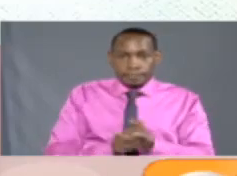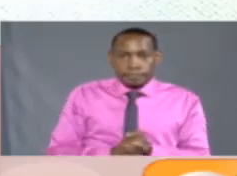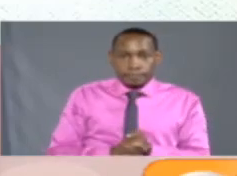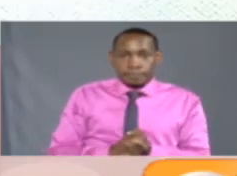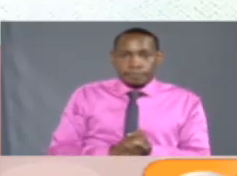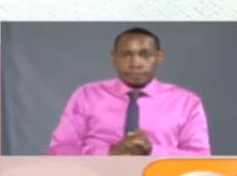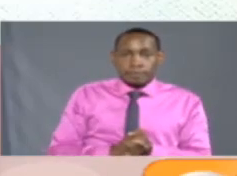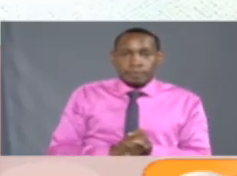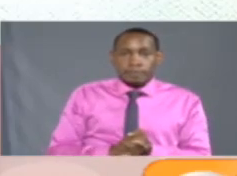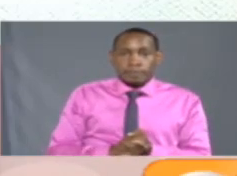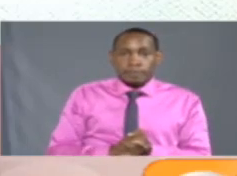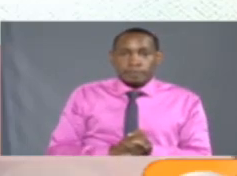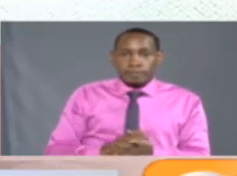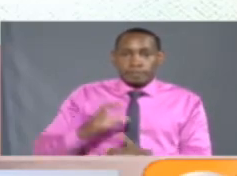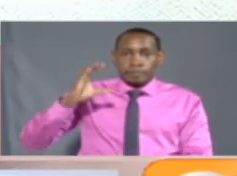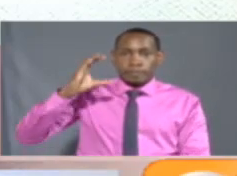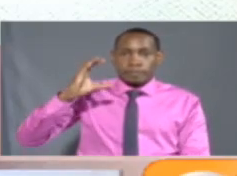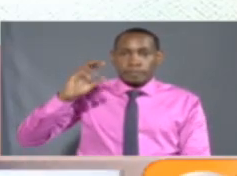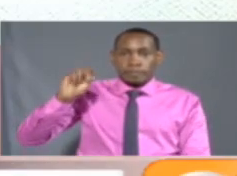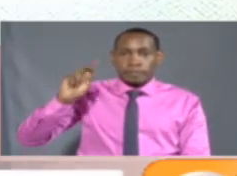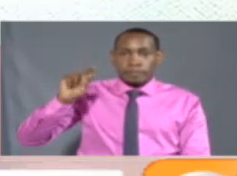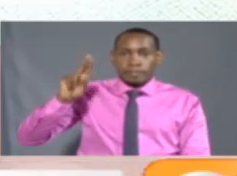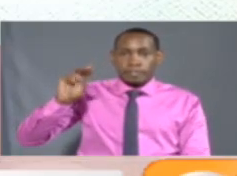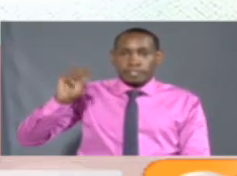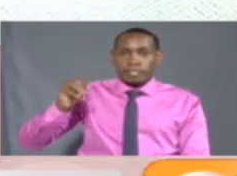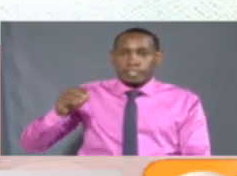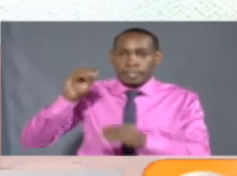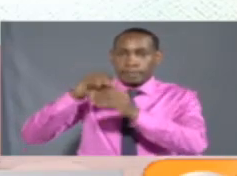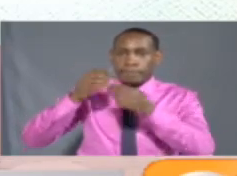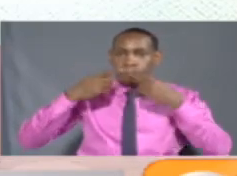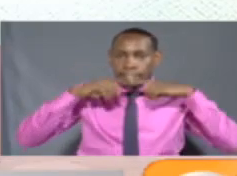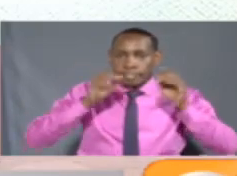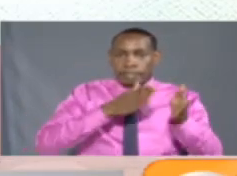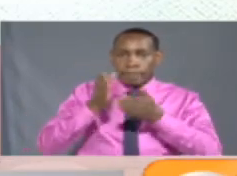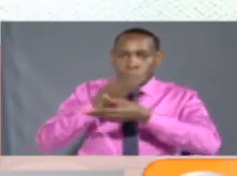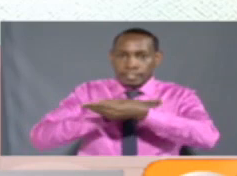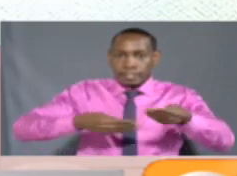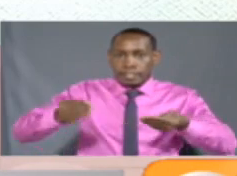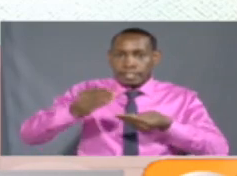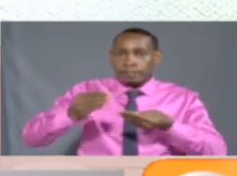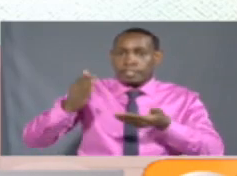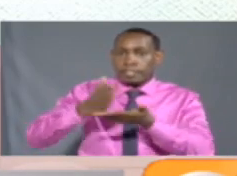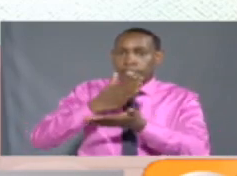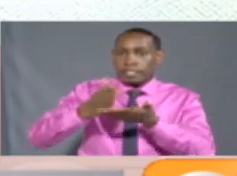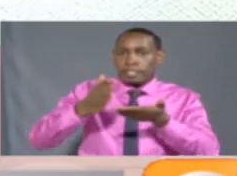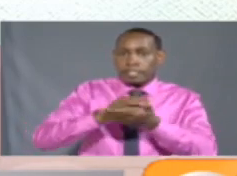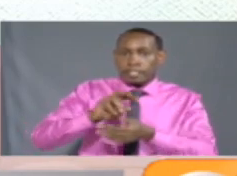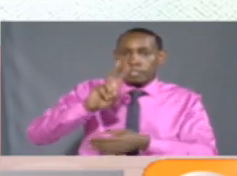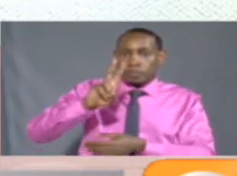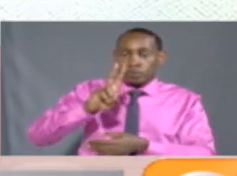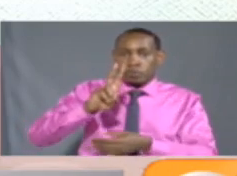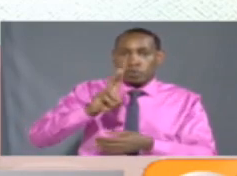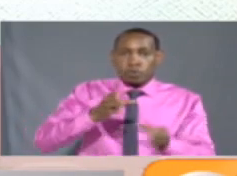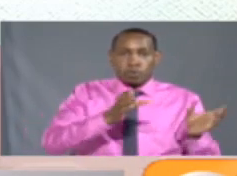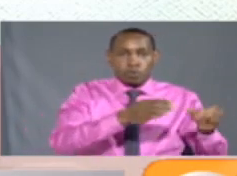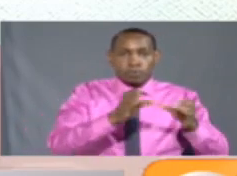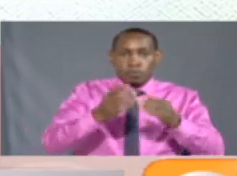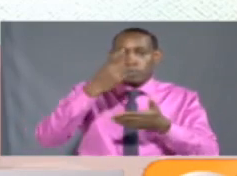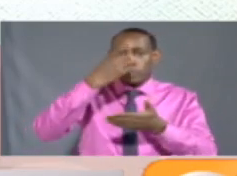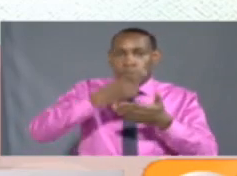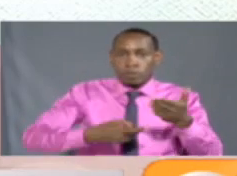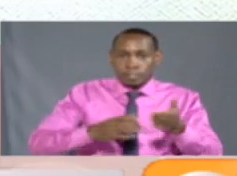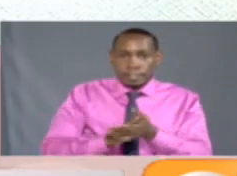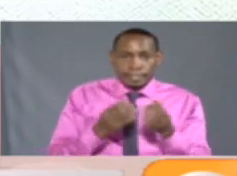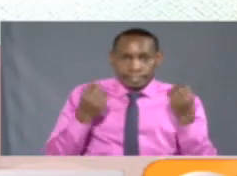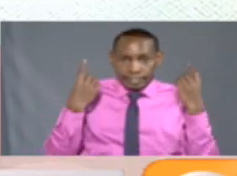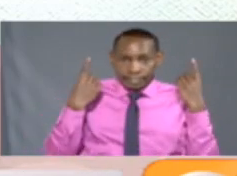In other business news, Centum Investment has announced plans to sell off its stake in two beverage firms at a cost of, get